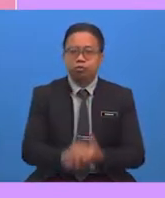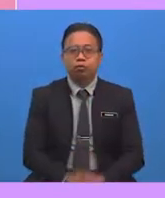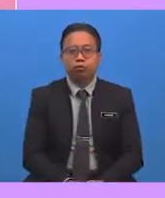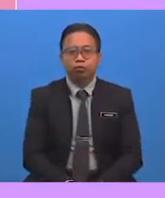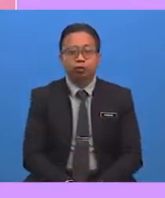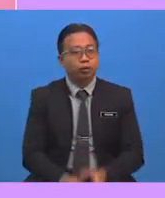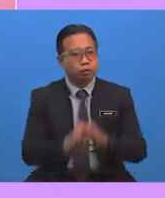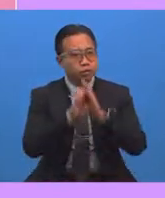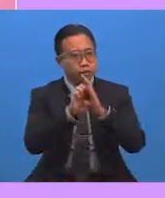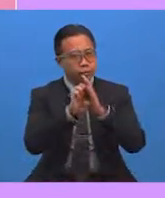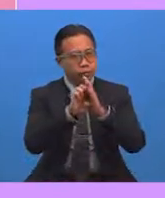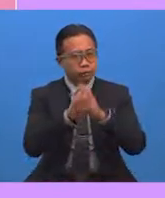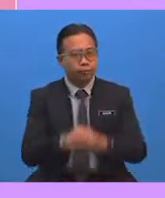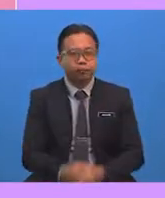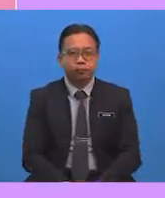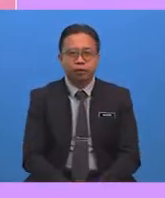Example: